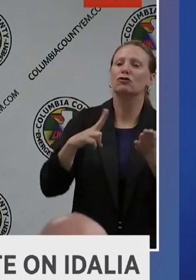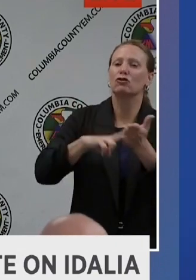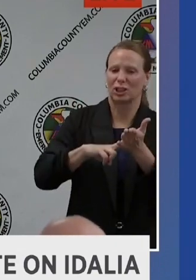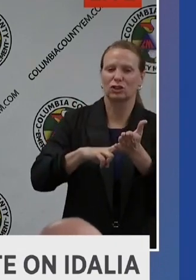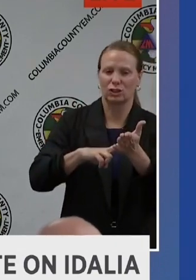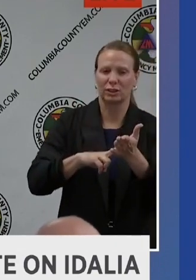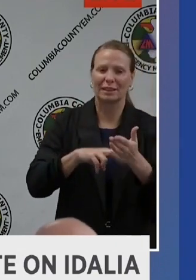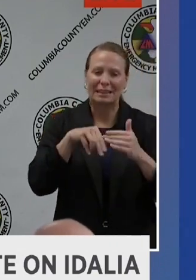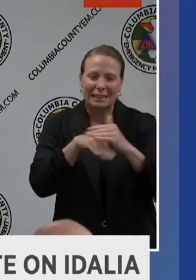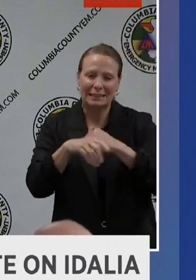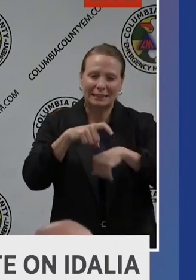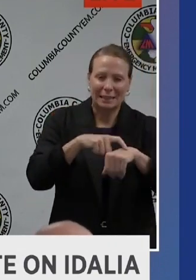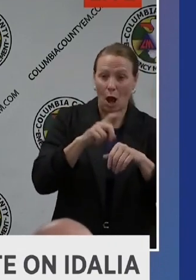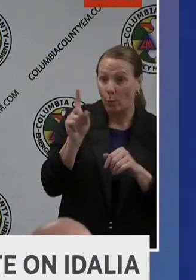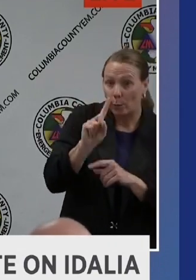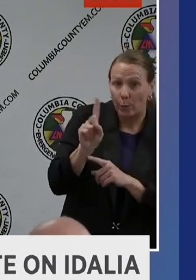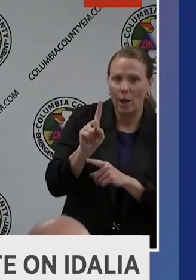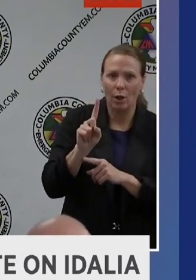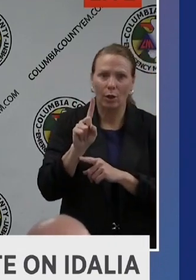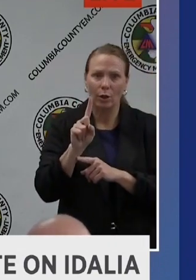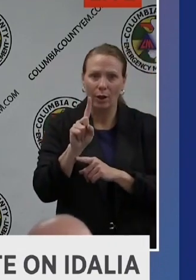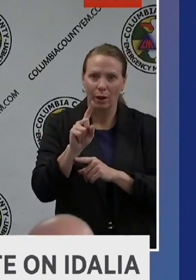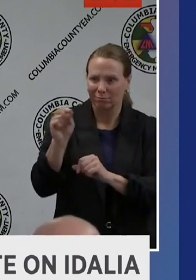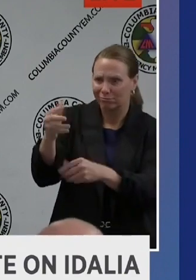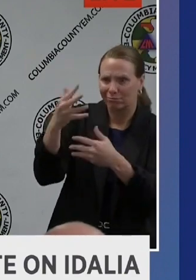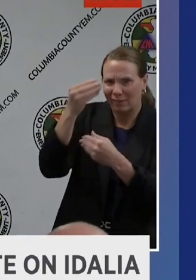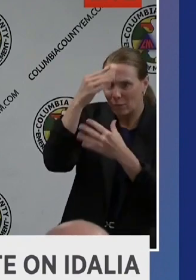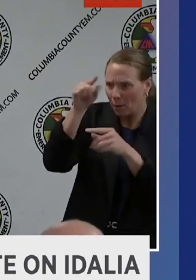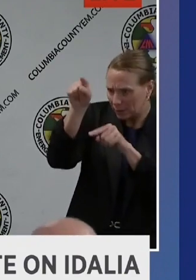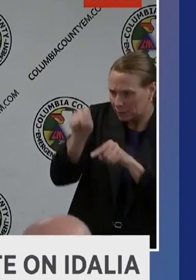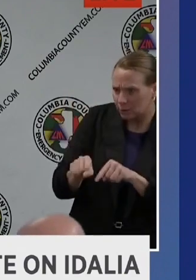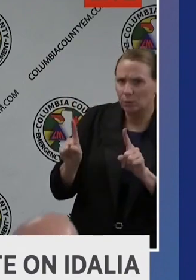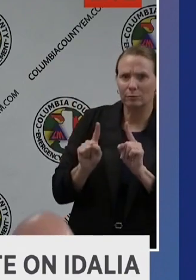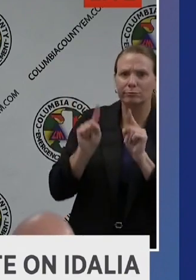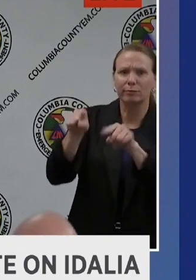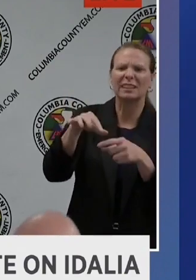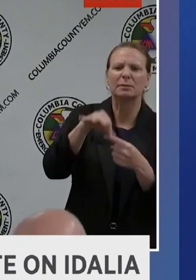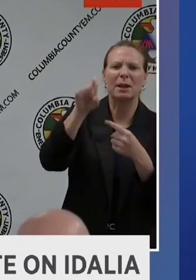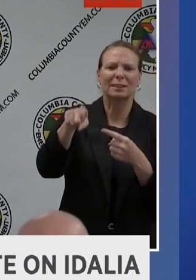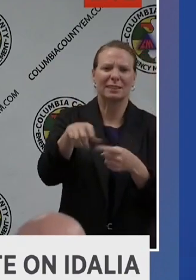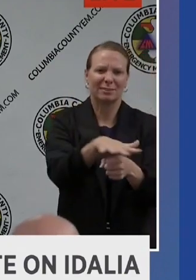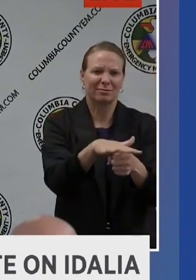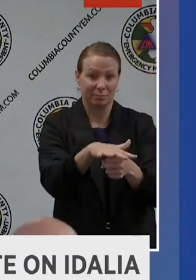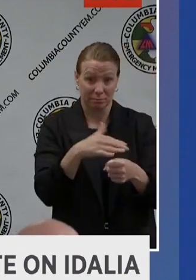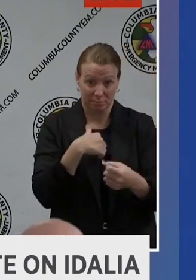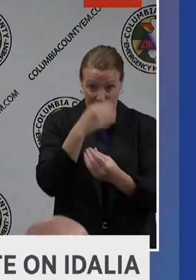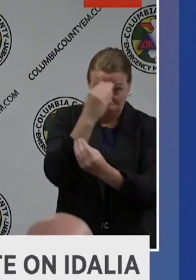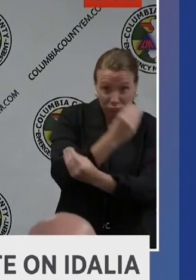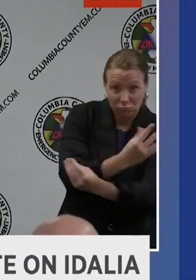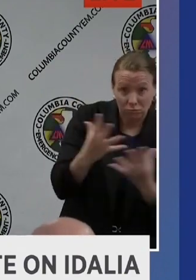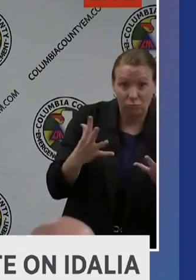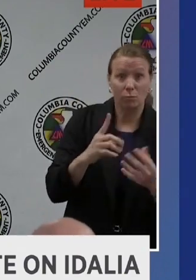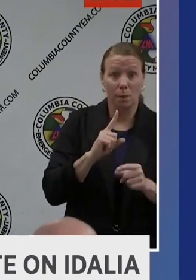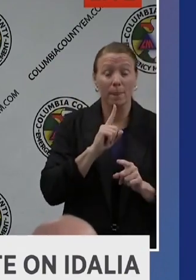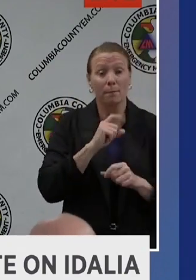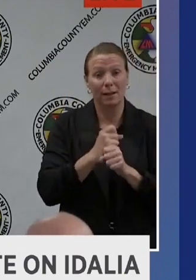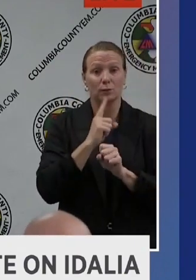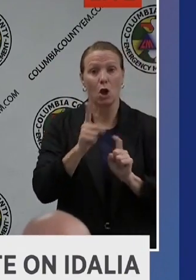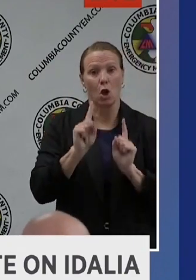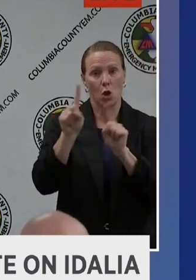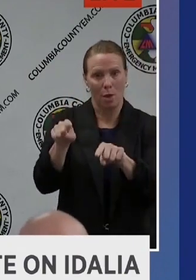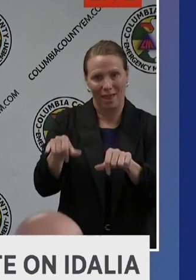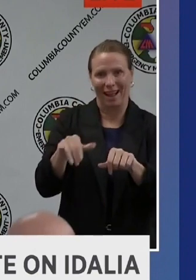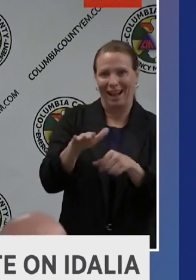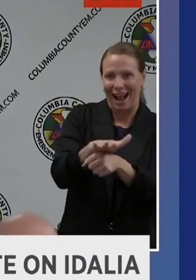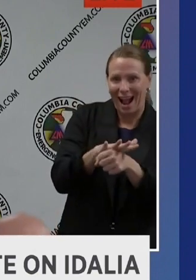Taylor, Dixie, Gilchrist, Levy, Suwannee, those Big Bend counties, right as the state kind of curves over and makes it toward that